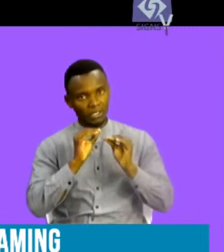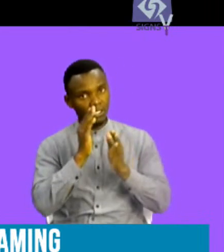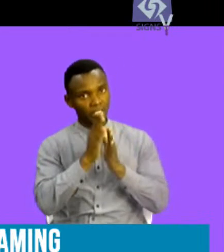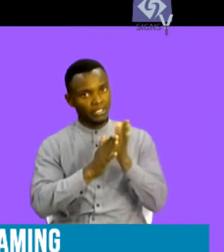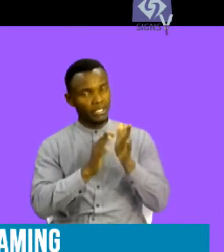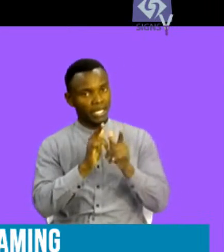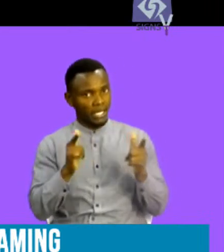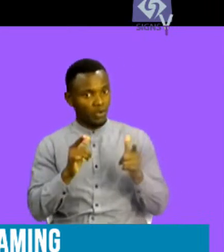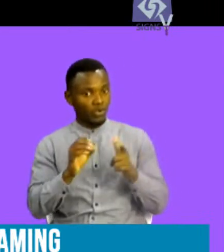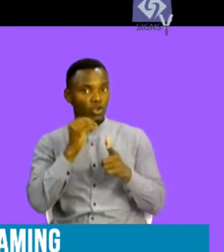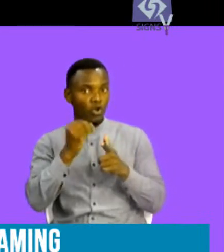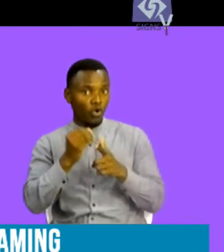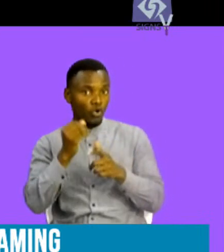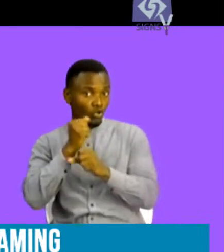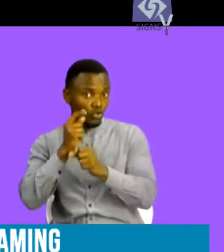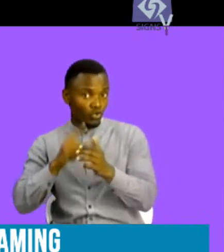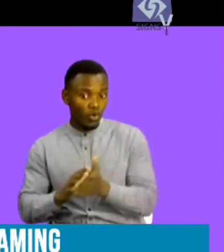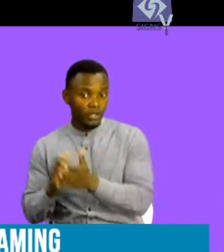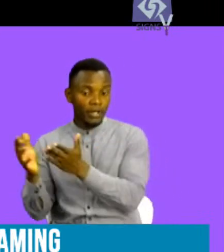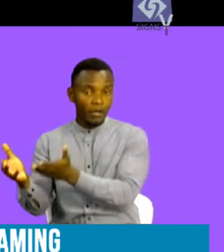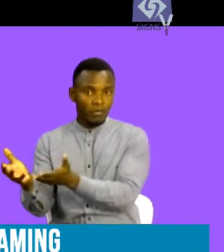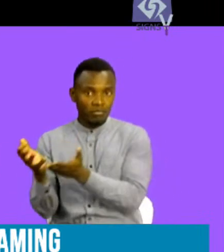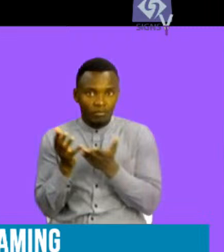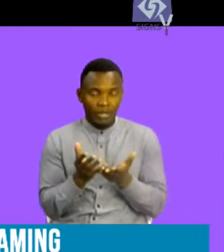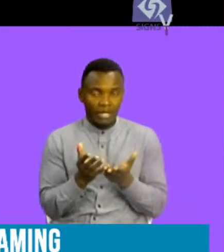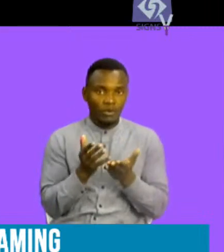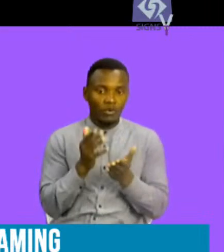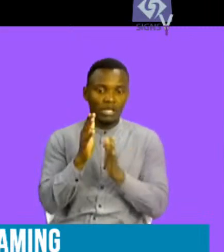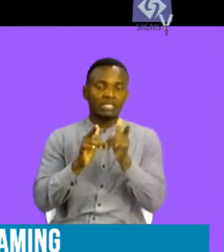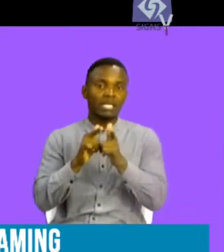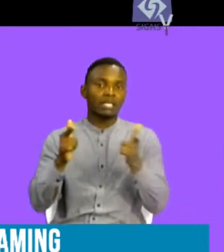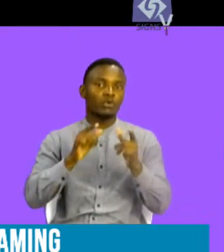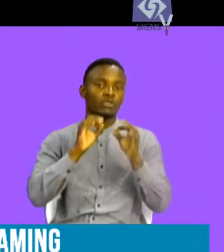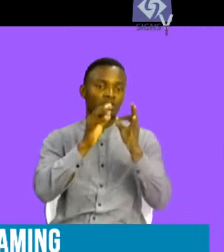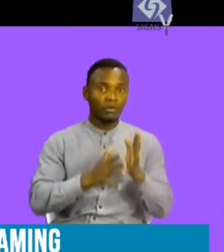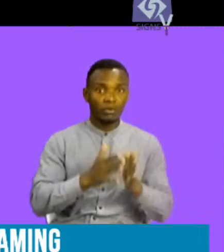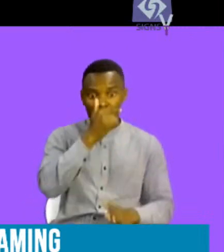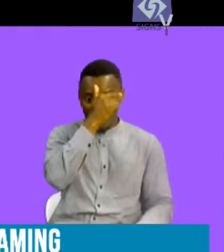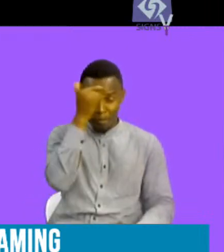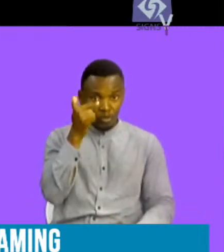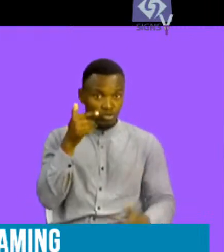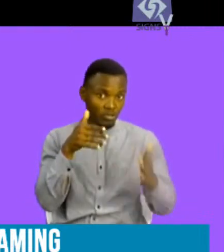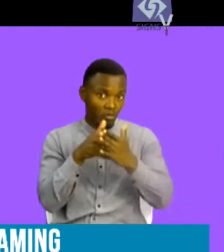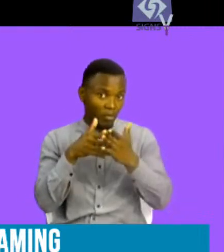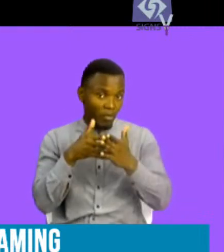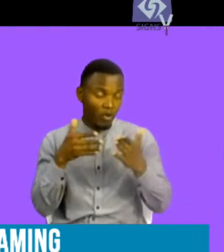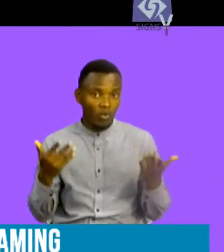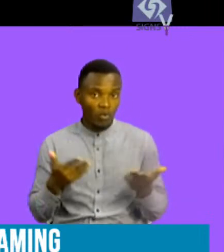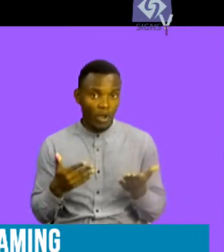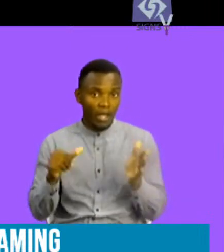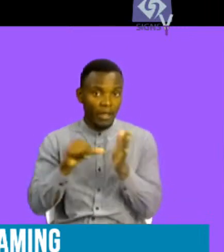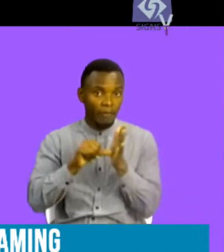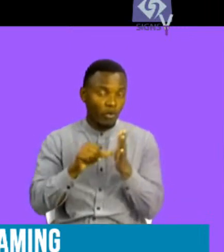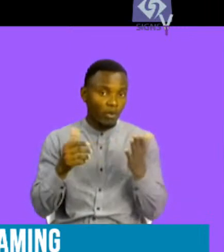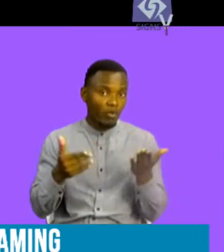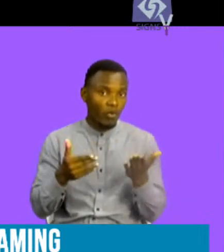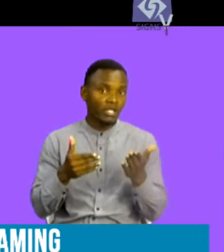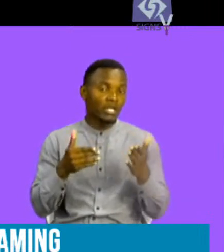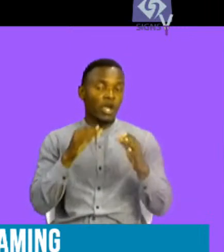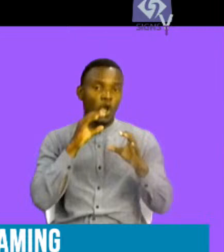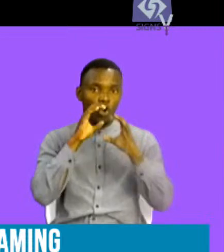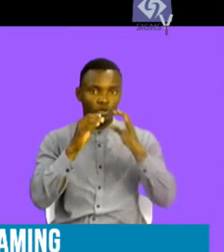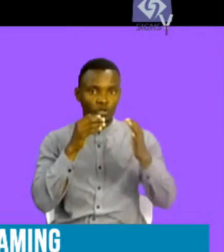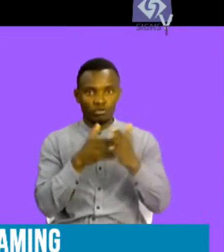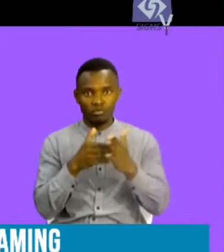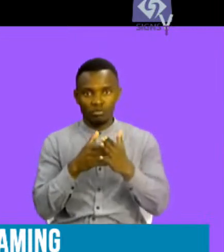or they bring the sign language, because that is where the problem is. Yeah. Because like the others, at least we handle